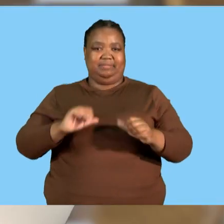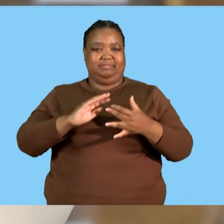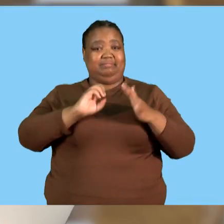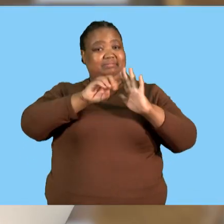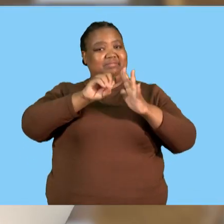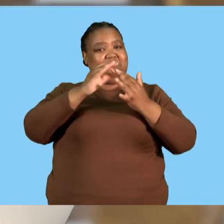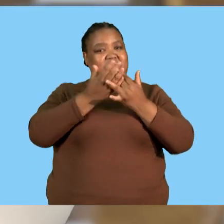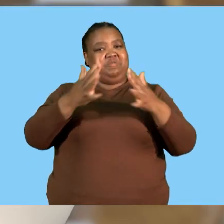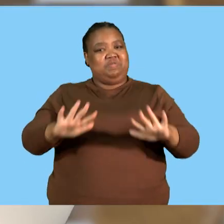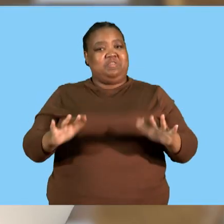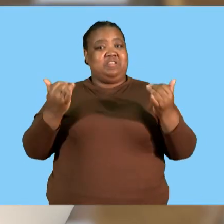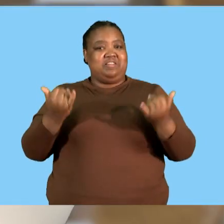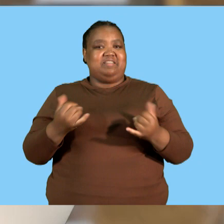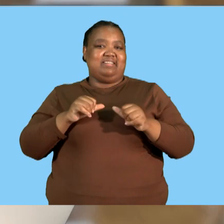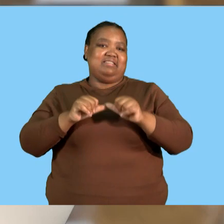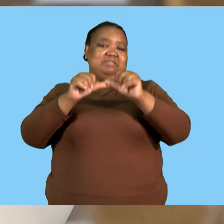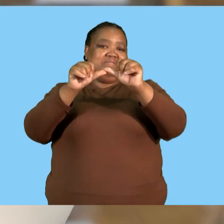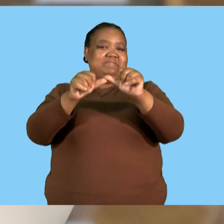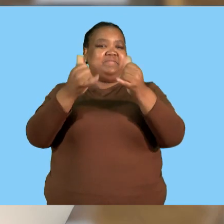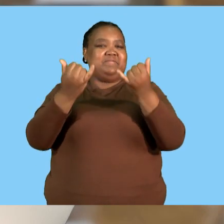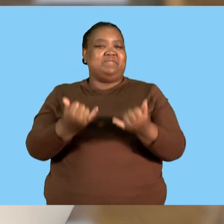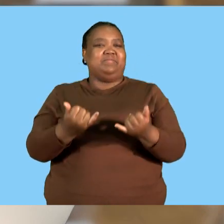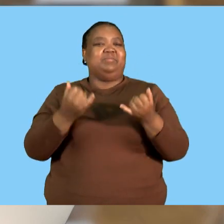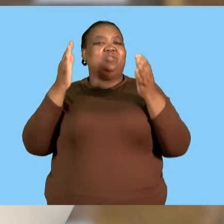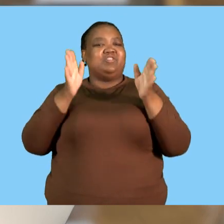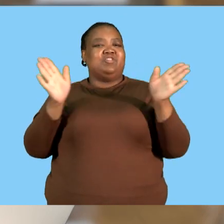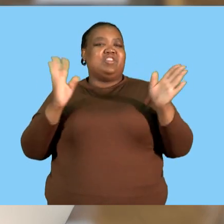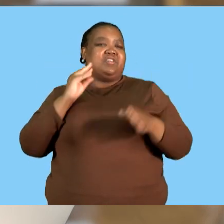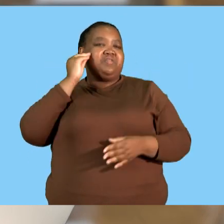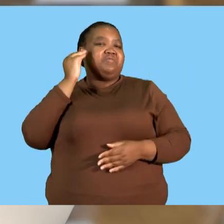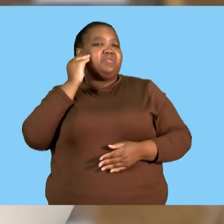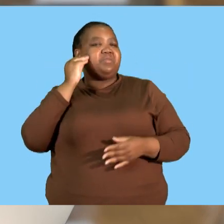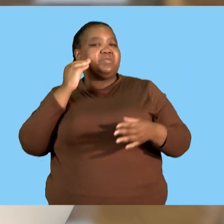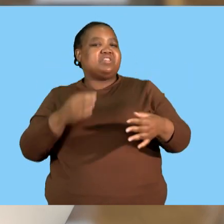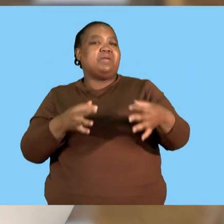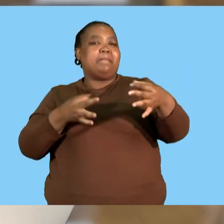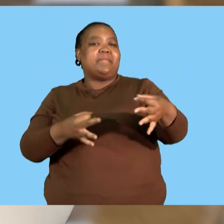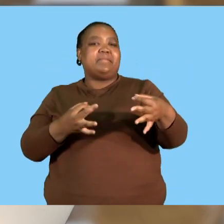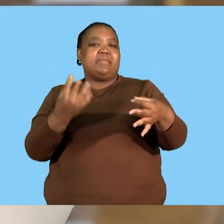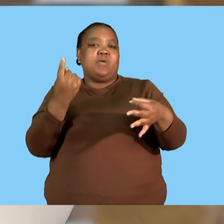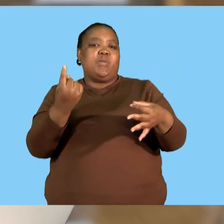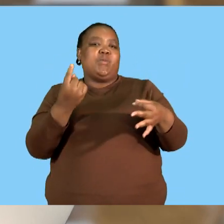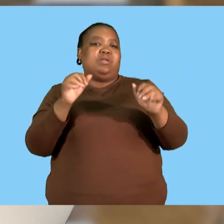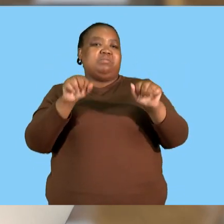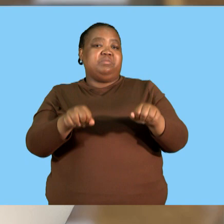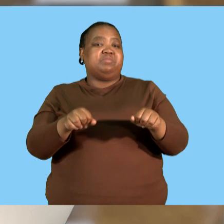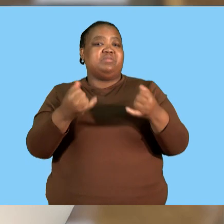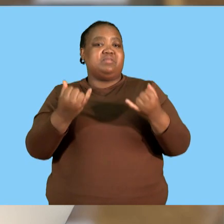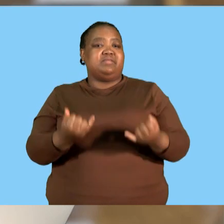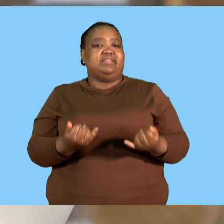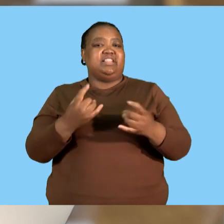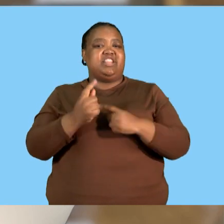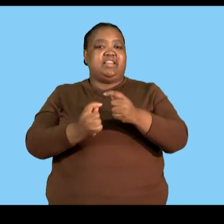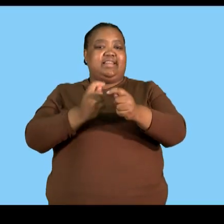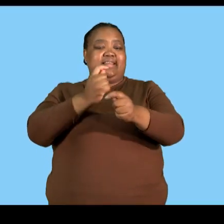Welcome back from an ad break. Now let us continue by looking at the general information about paper one. We will be